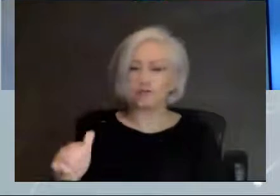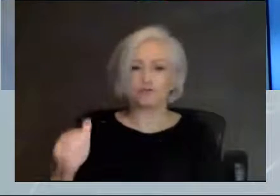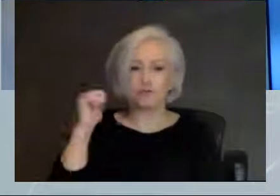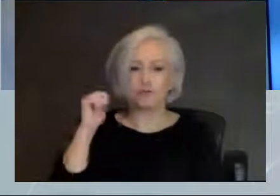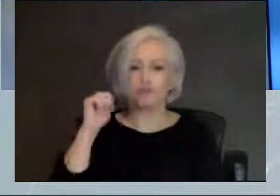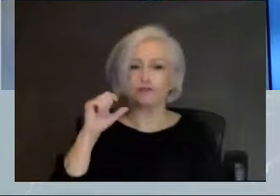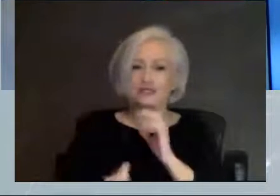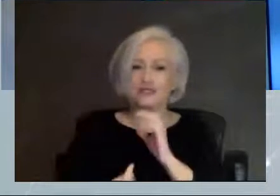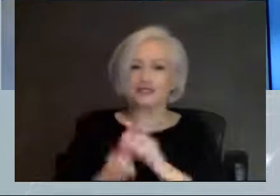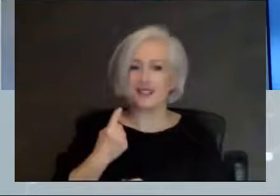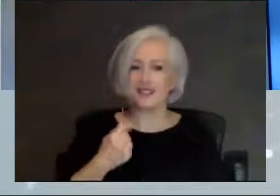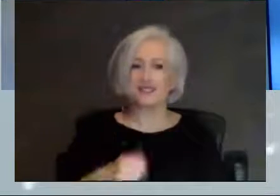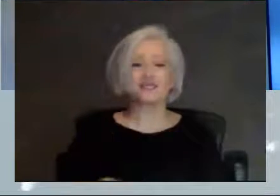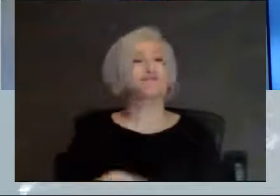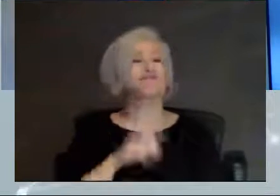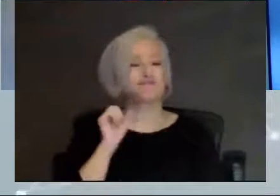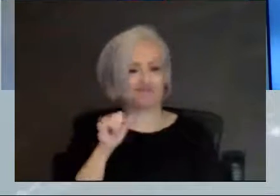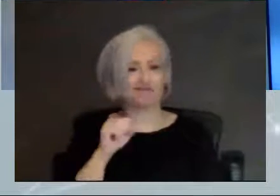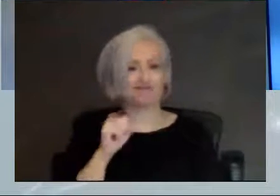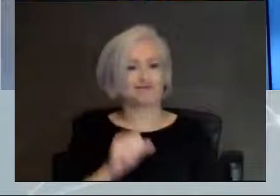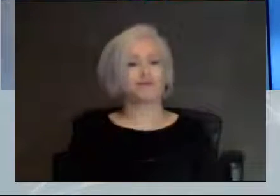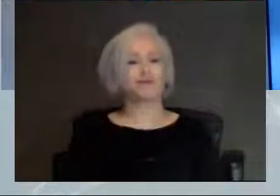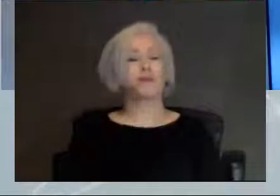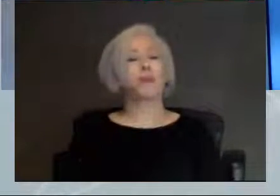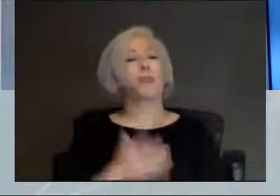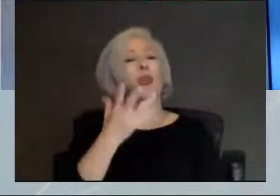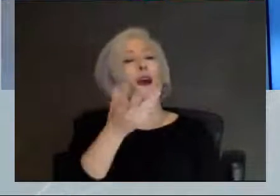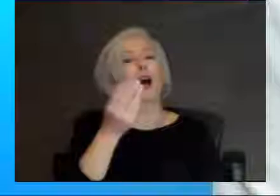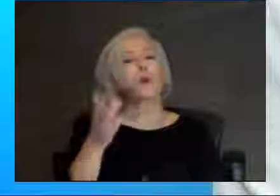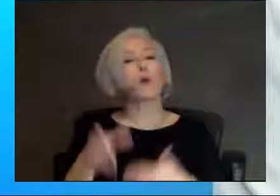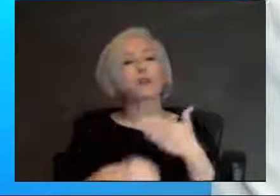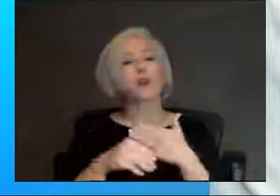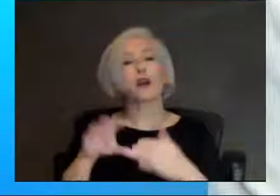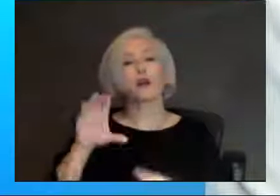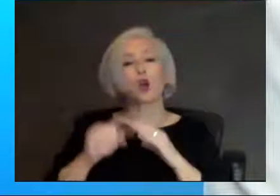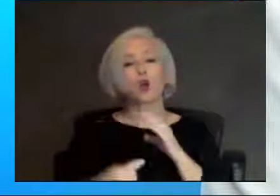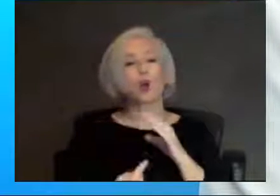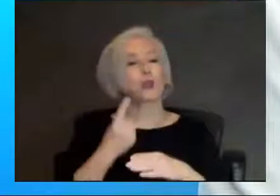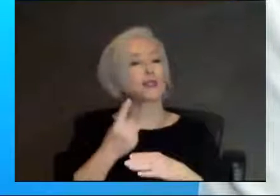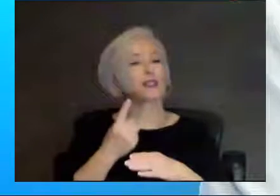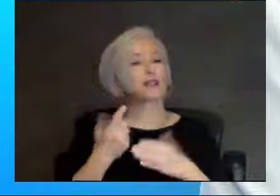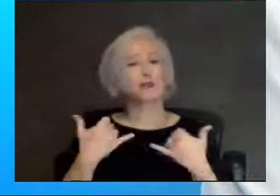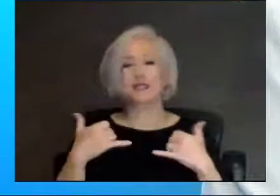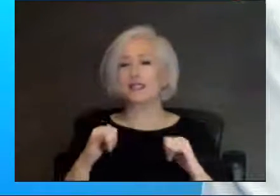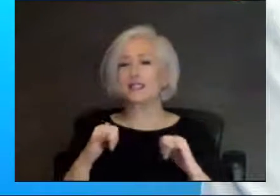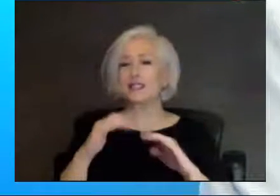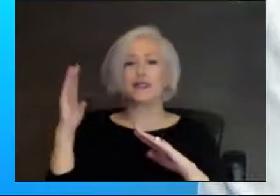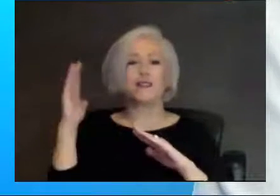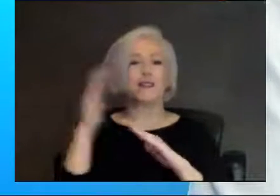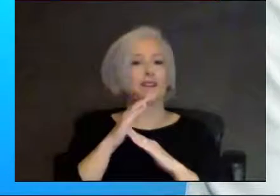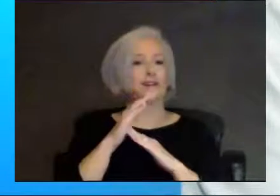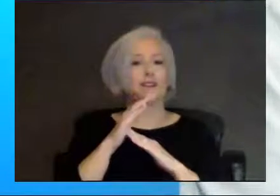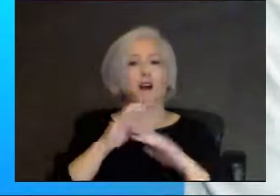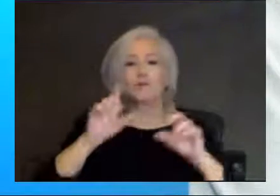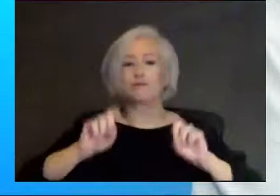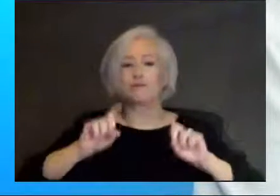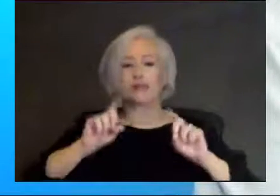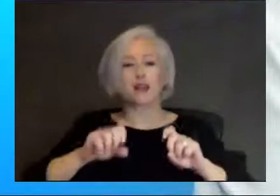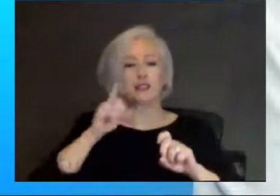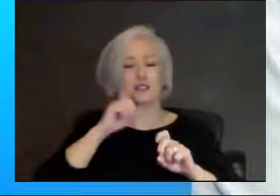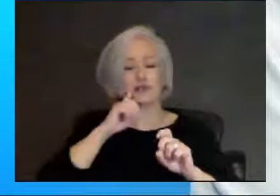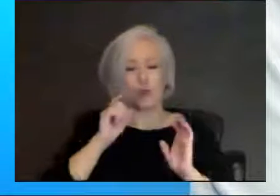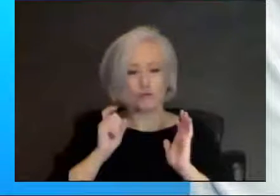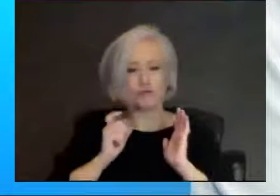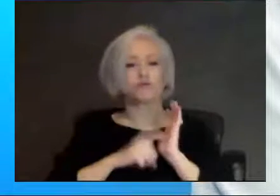So one thing Yeah. I might add to that is Yeah. colonoscopy remains the absolute gold standard for detection.